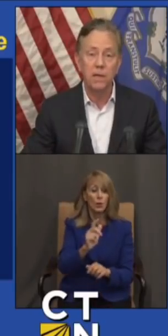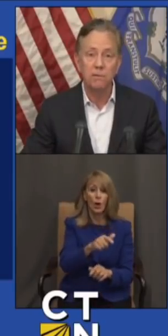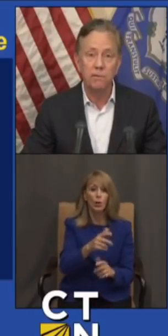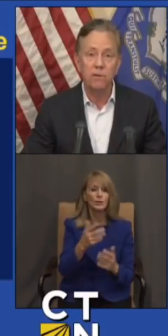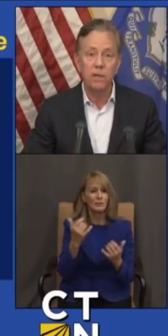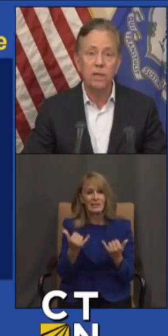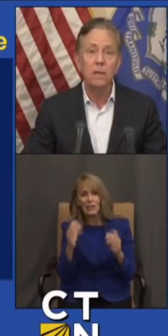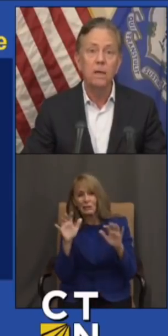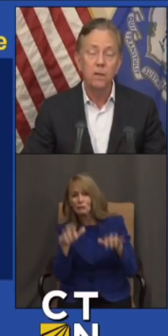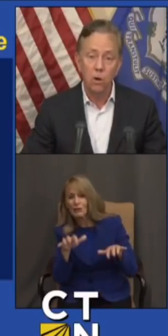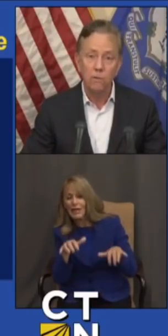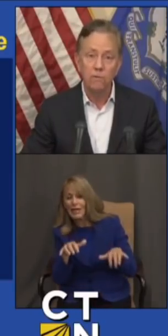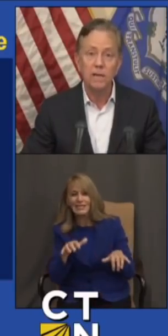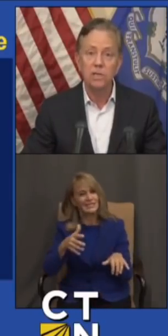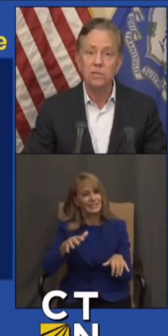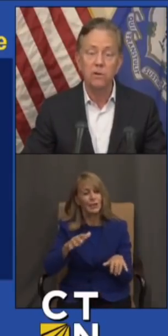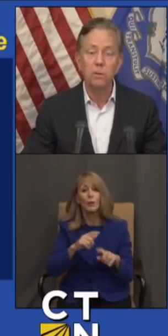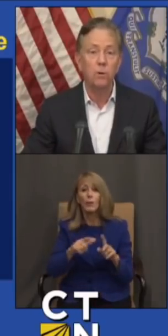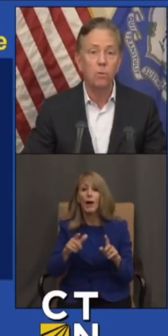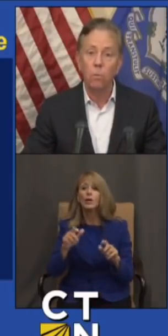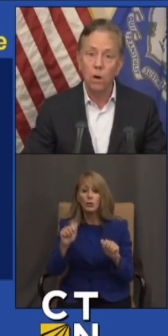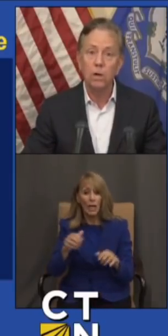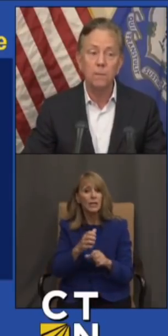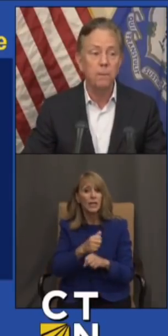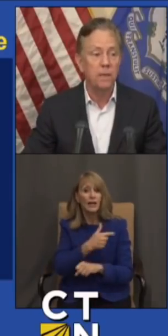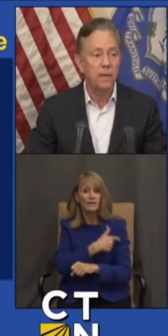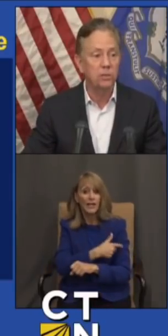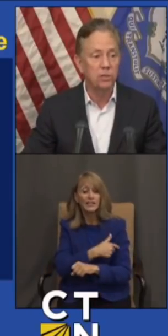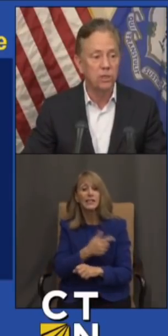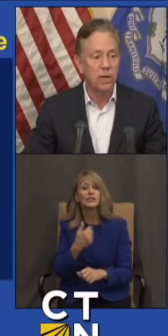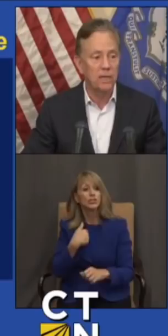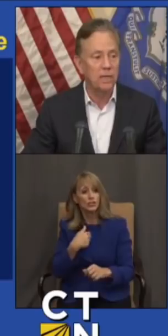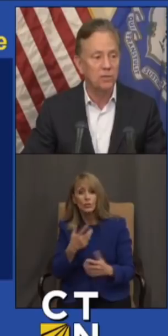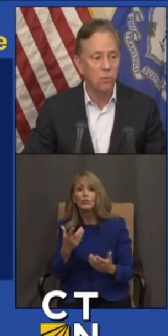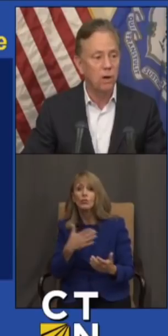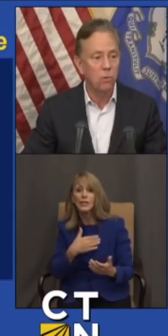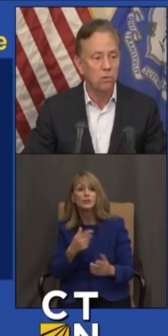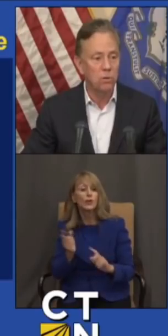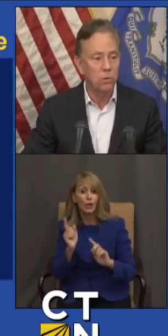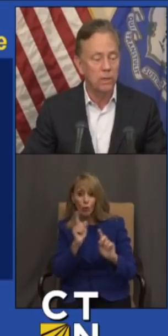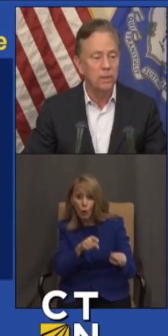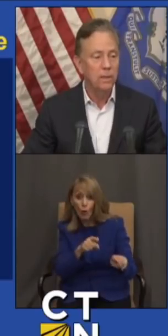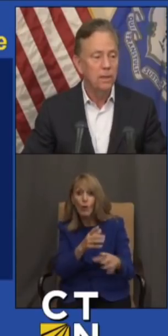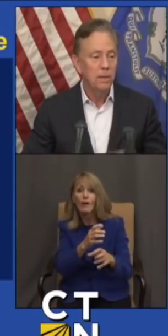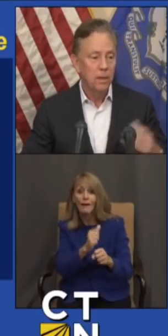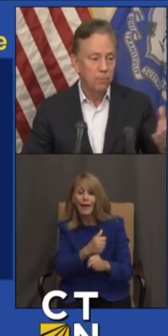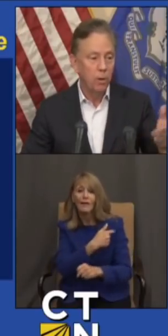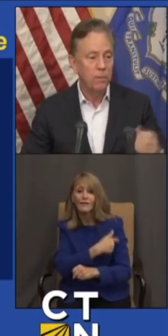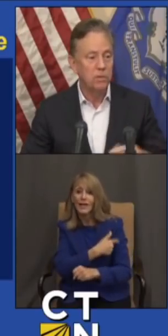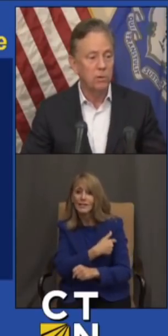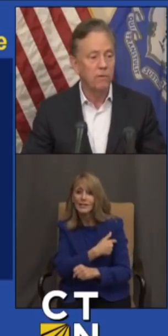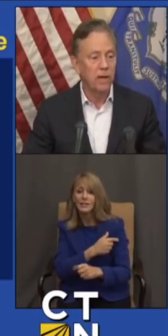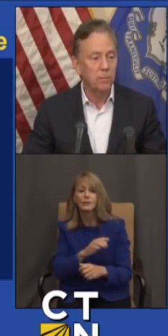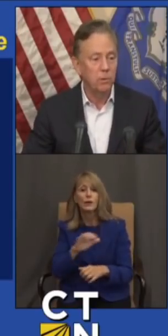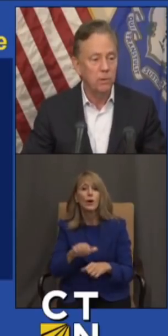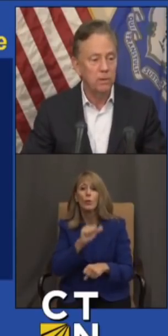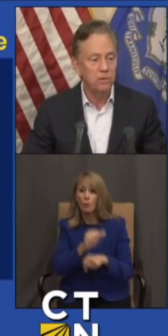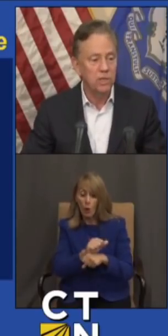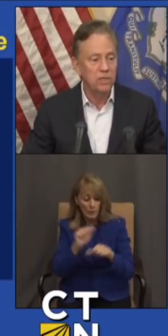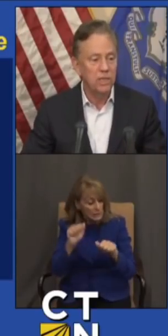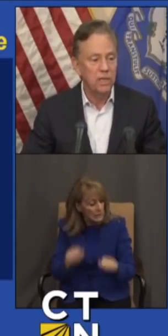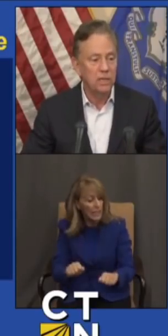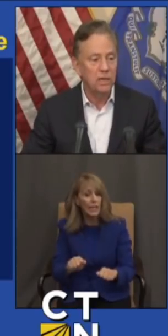be indicative of everything. There are vaccines available. Walk up and get your shot. It's well worth doing. Appointments are